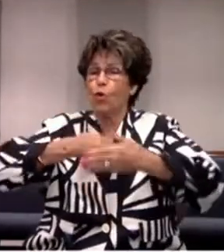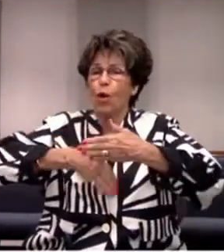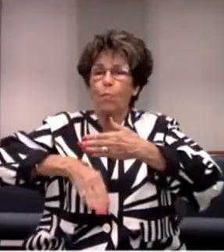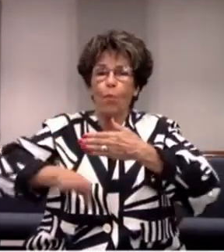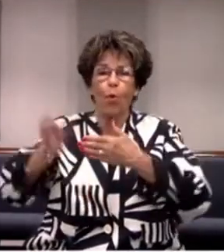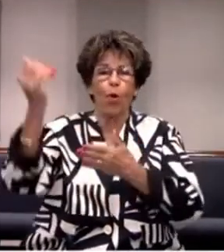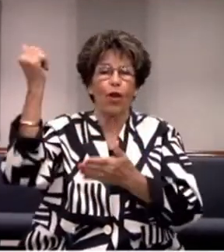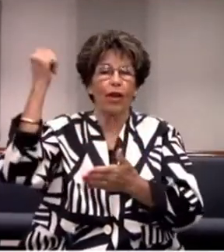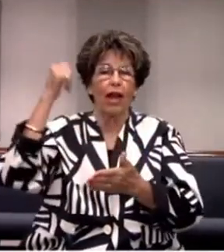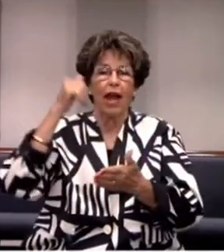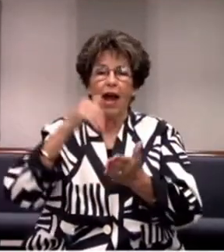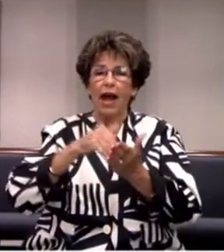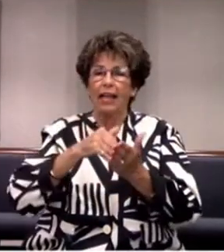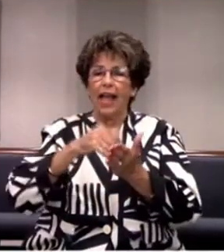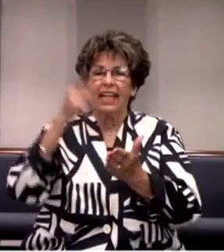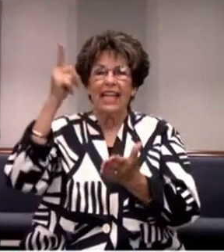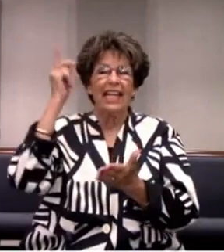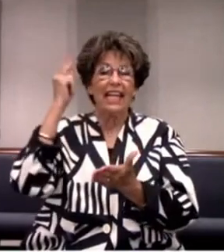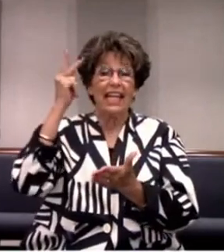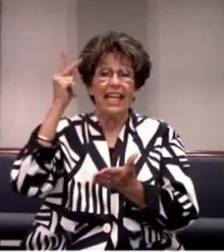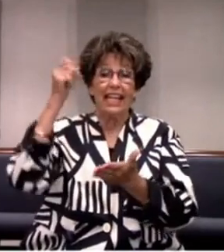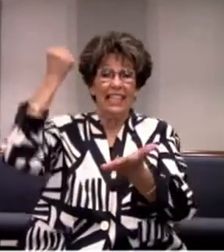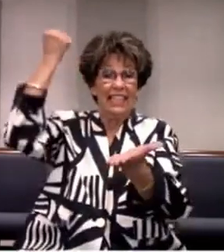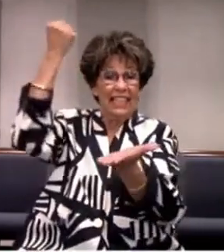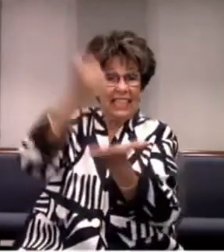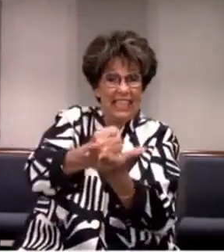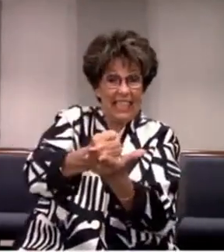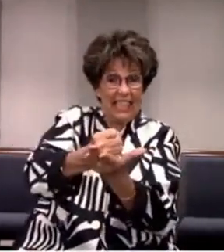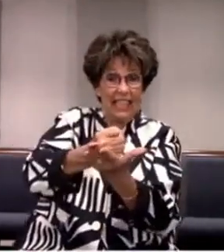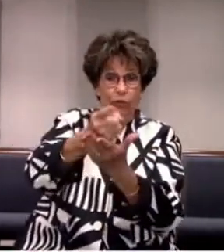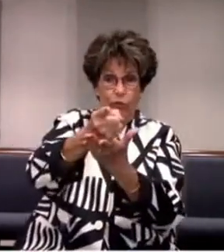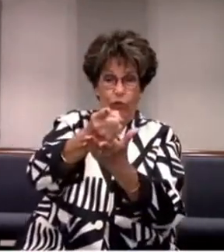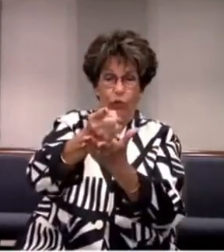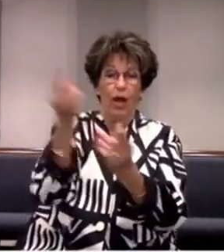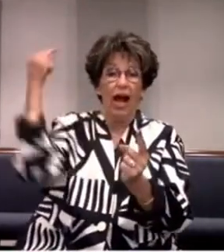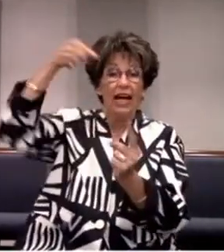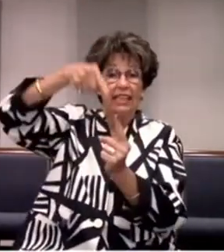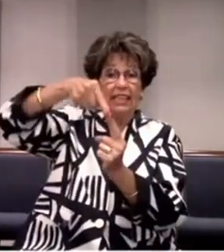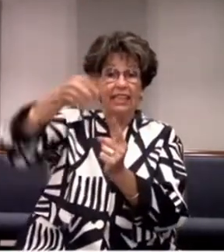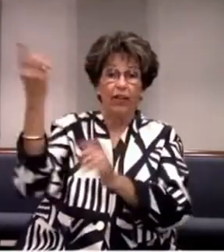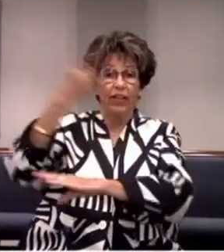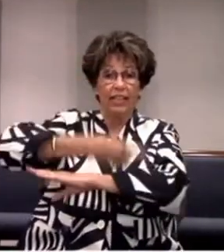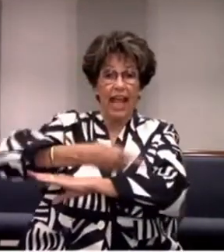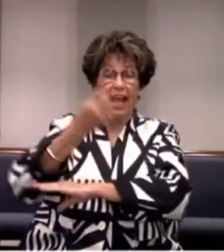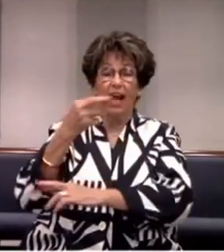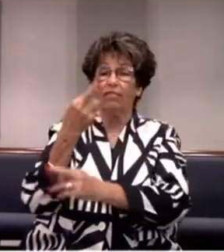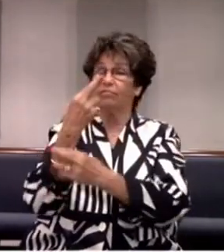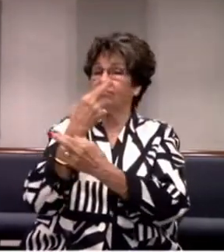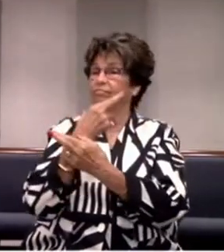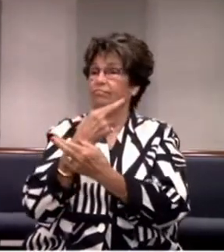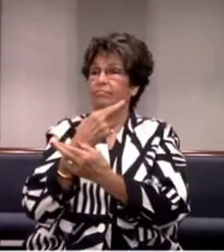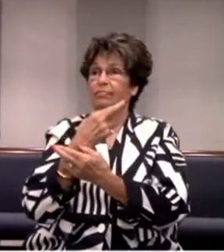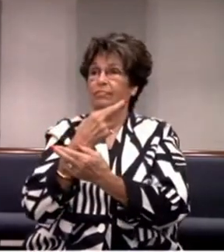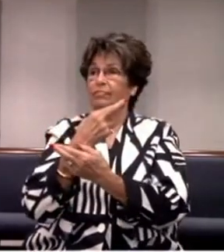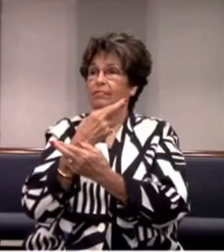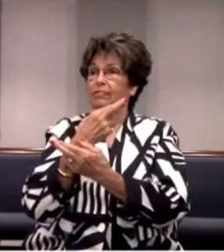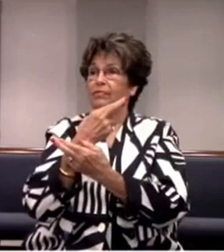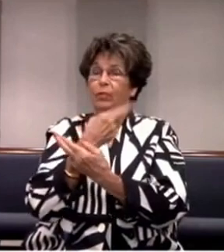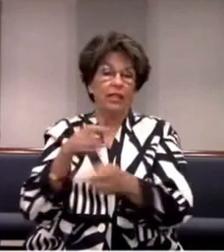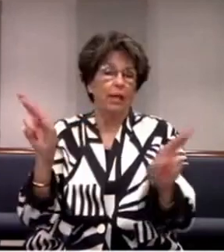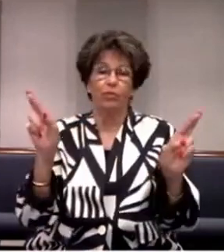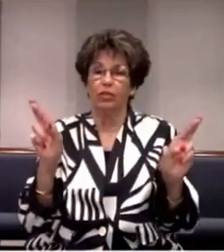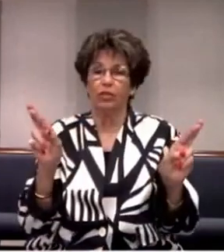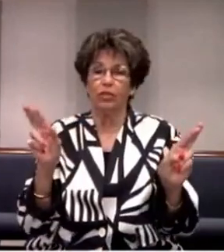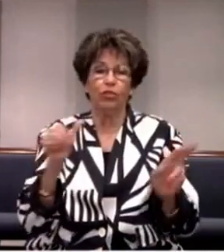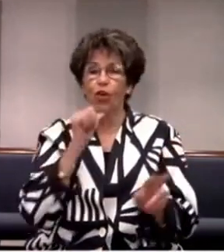seals you unto the day of redemption, which means you don't have to get up every day and pray and fast to be saved. You don't have